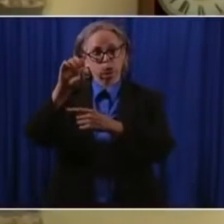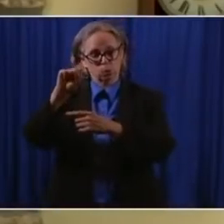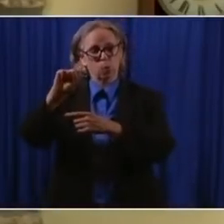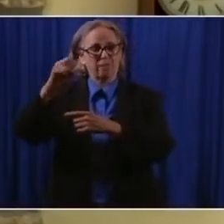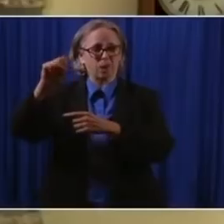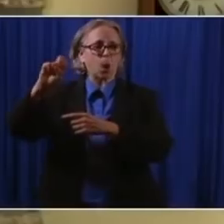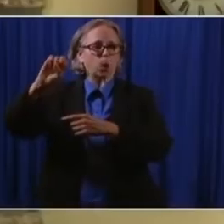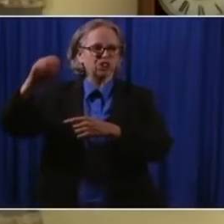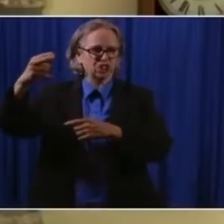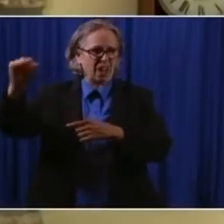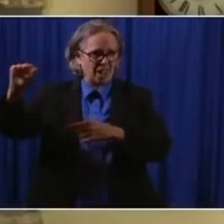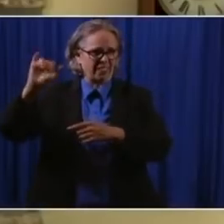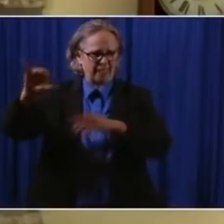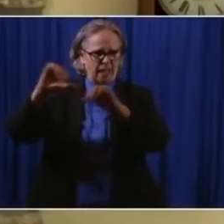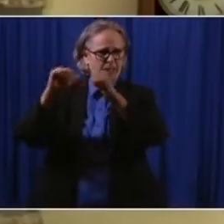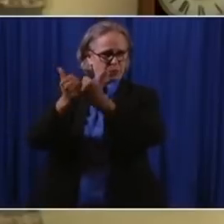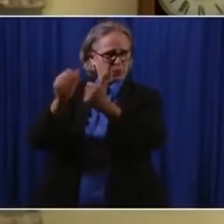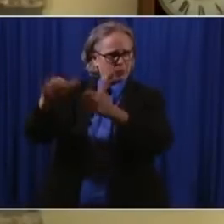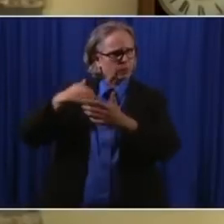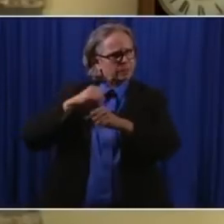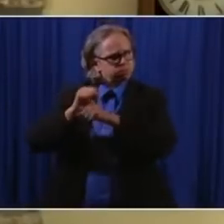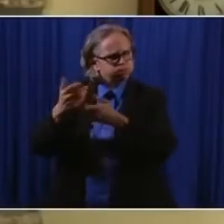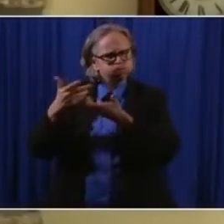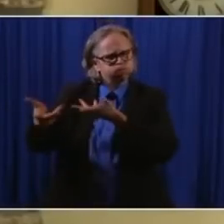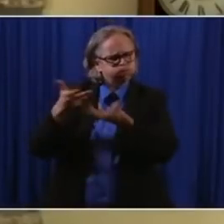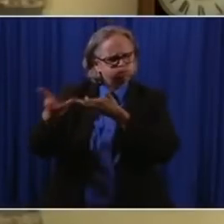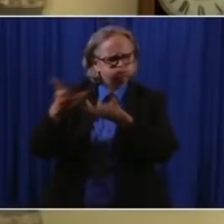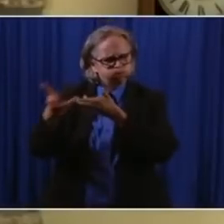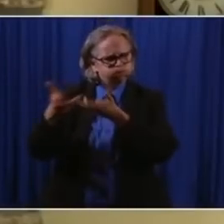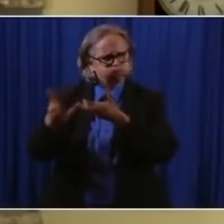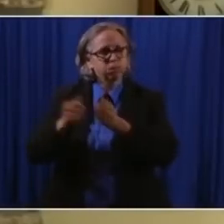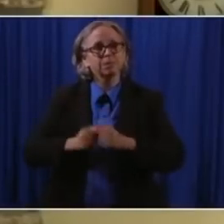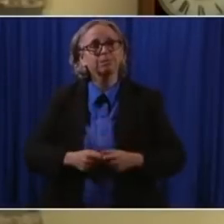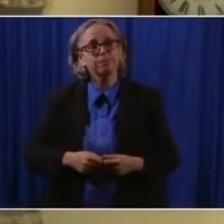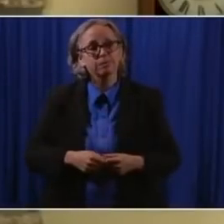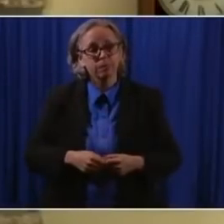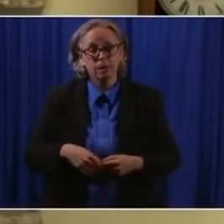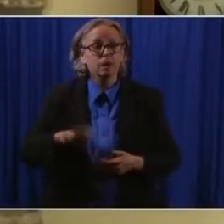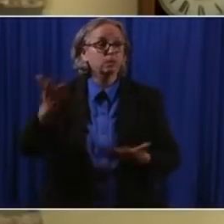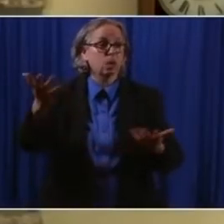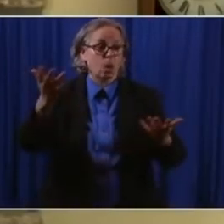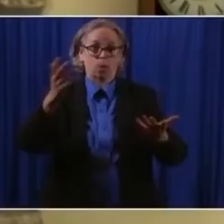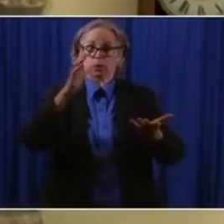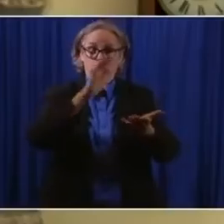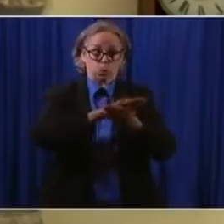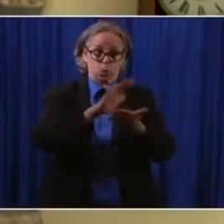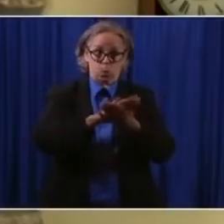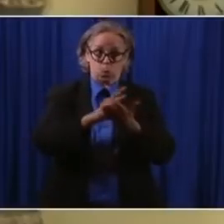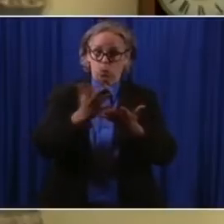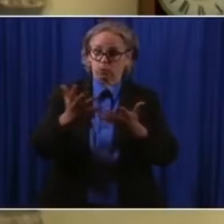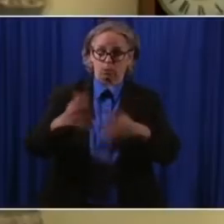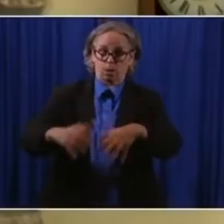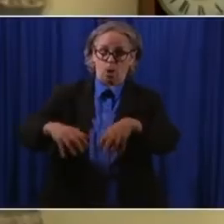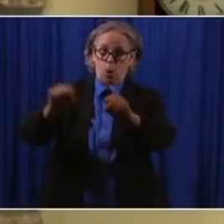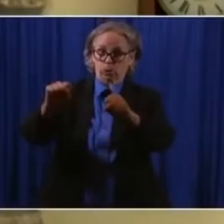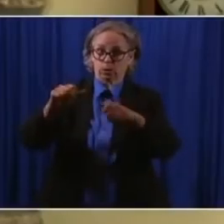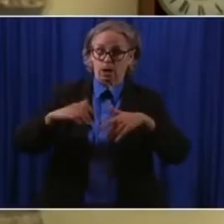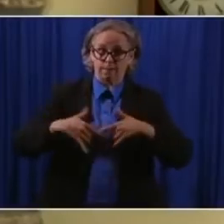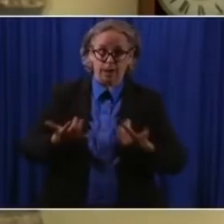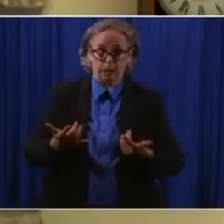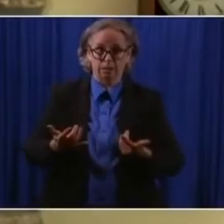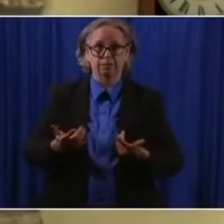so we really have done two things. One is the school or whoever the host is has to have one person who everybody can contact about